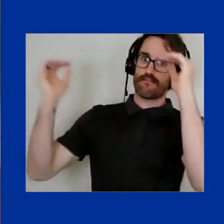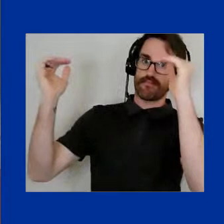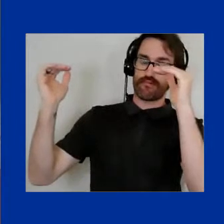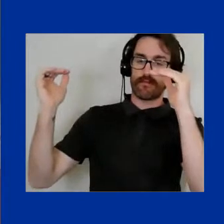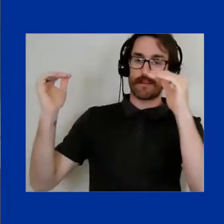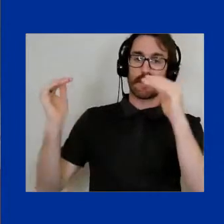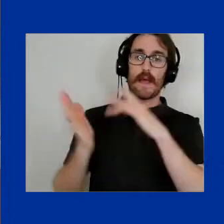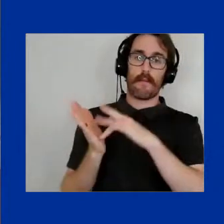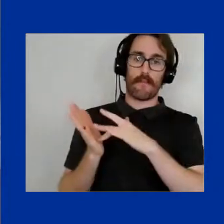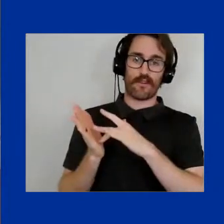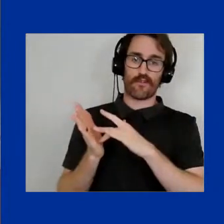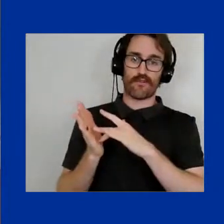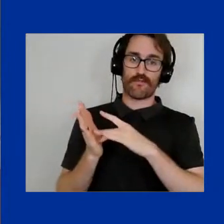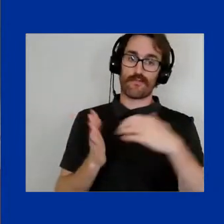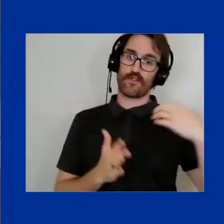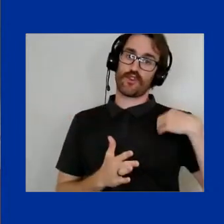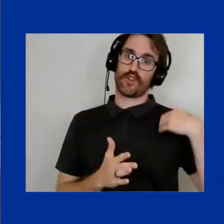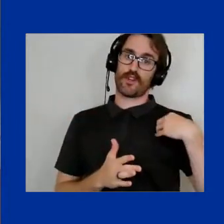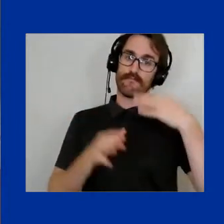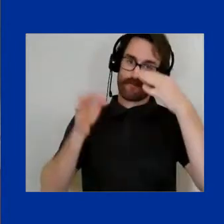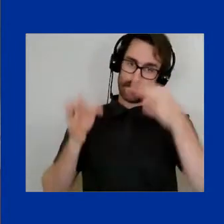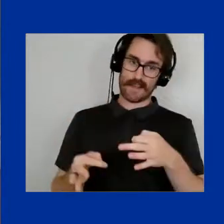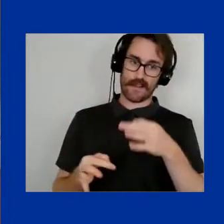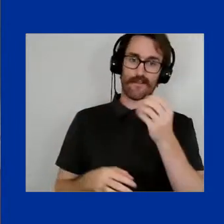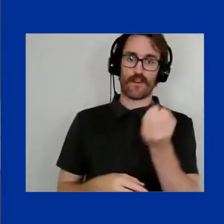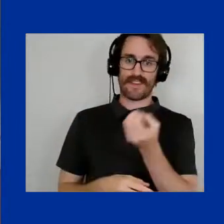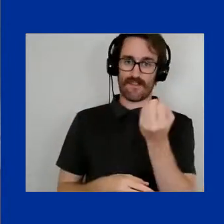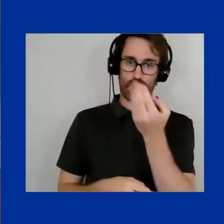in Ontario, as well as Acidala.